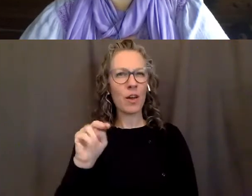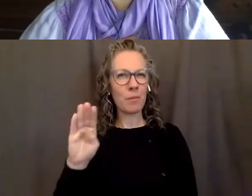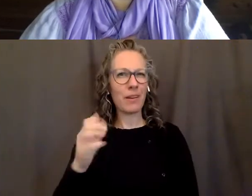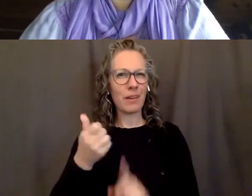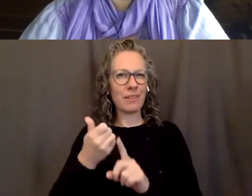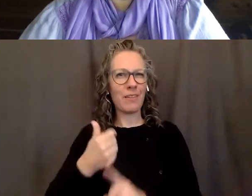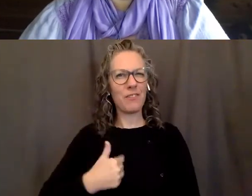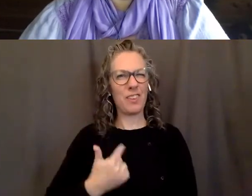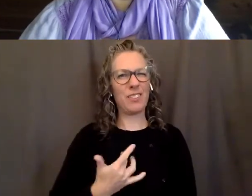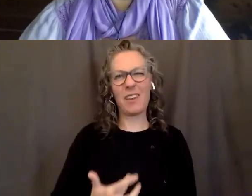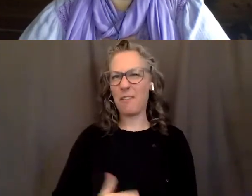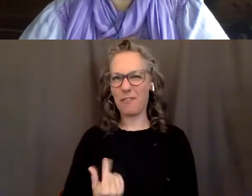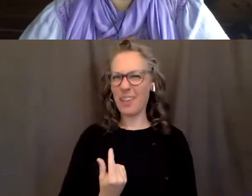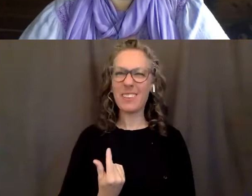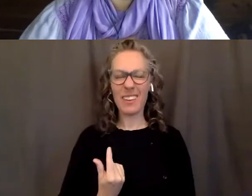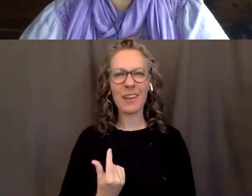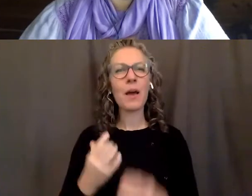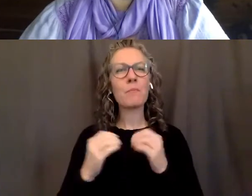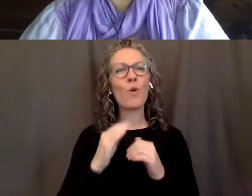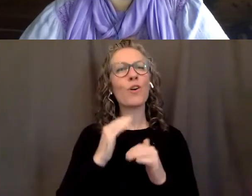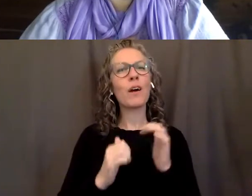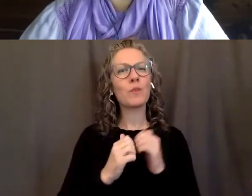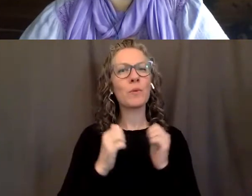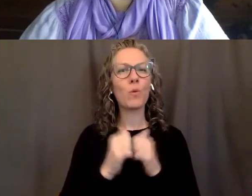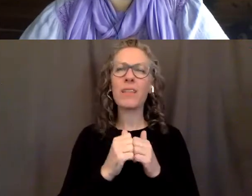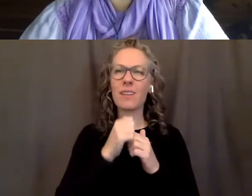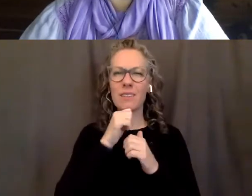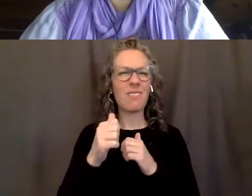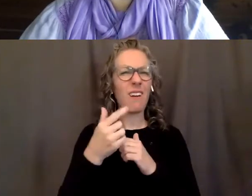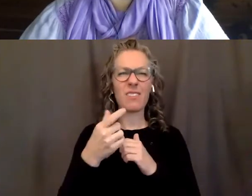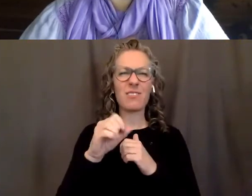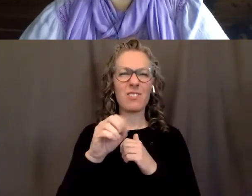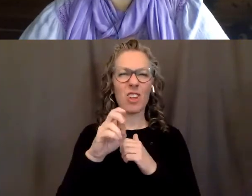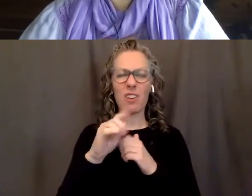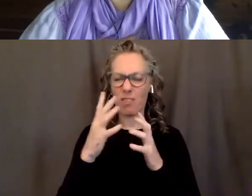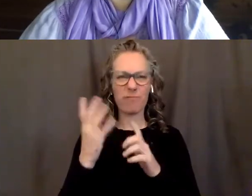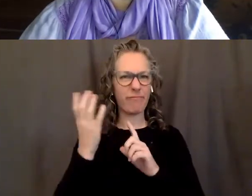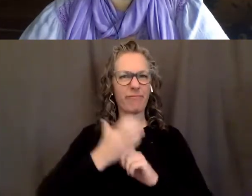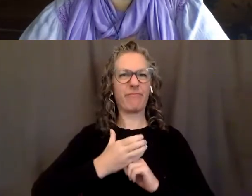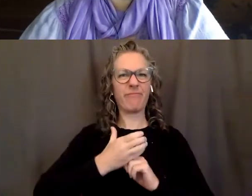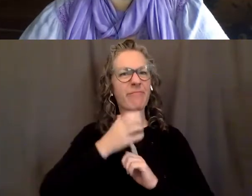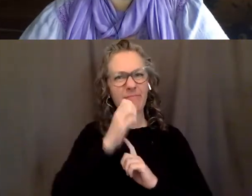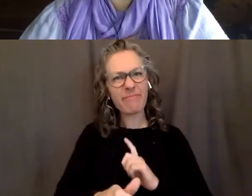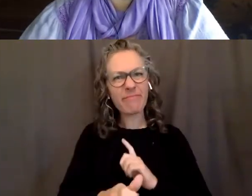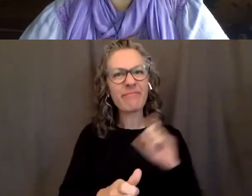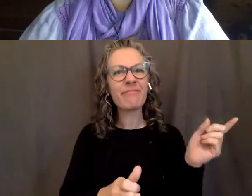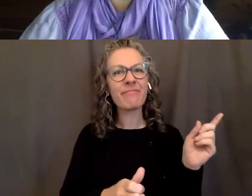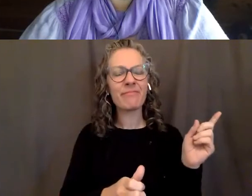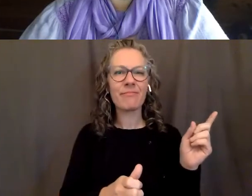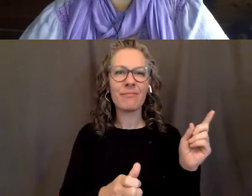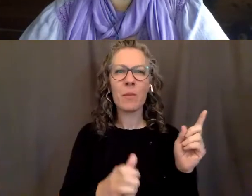bit, because I am much more comfortable with not genderizing. But at the same time, there is